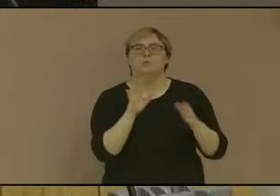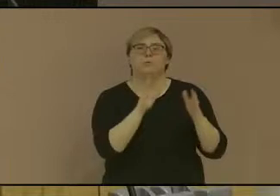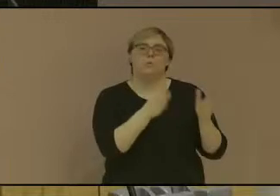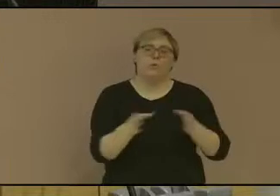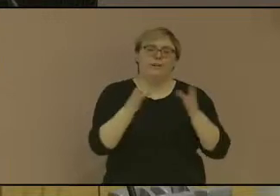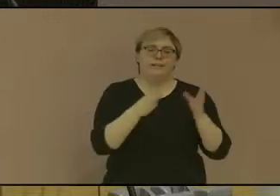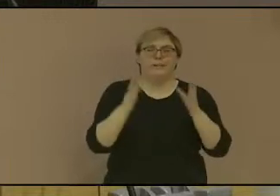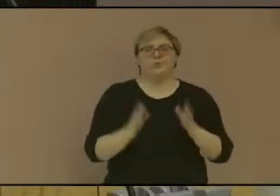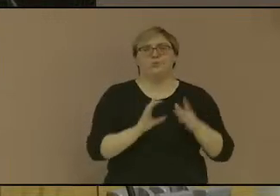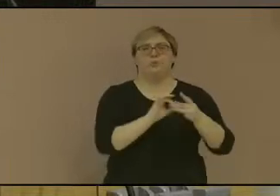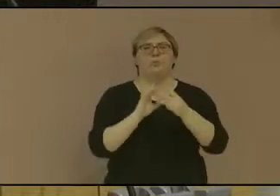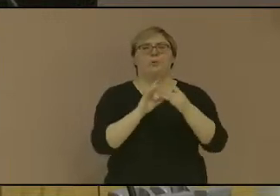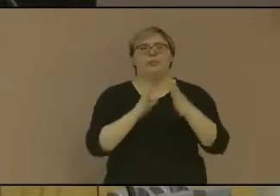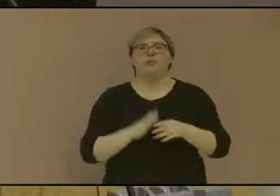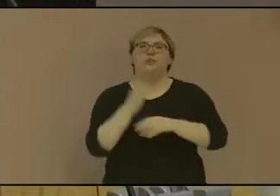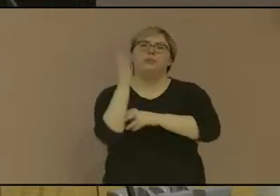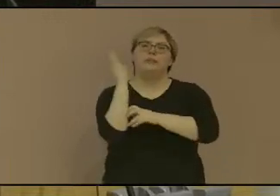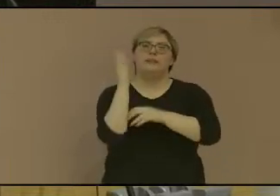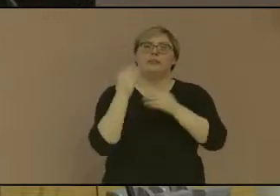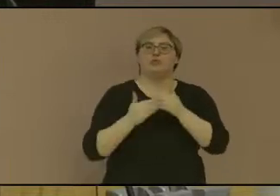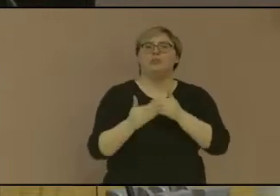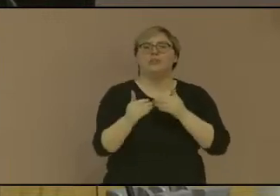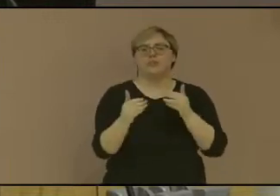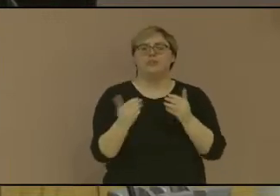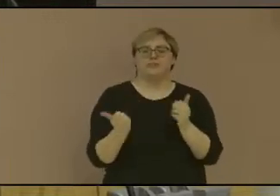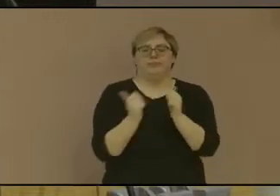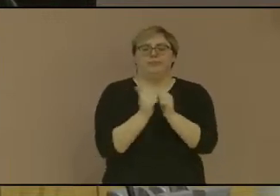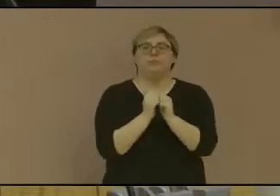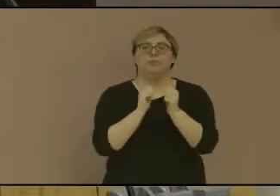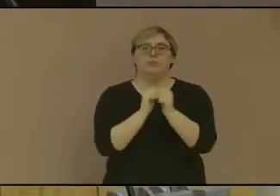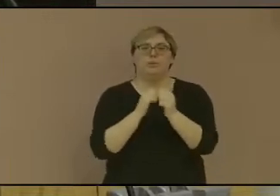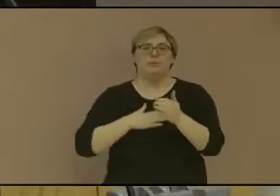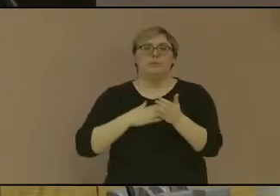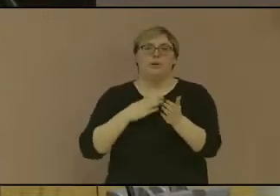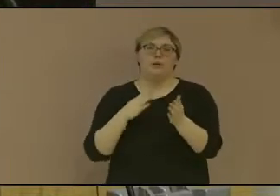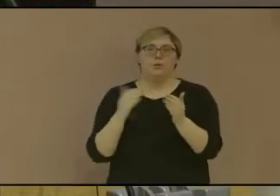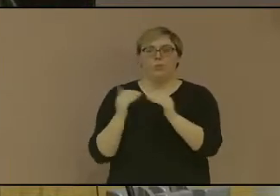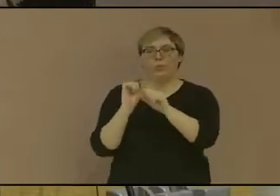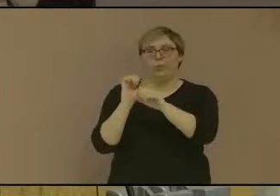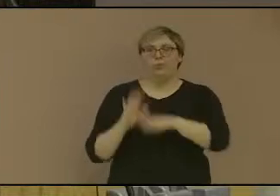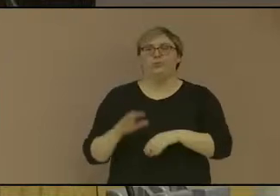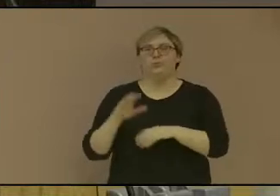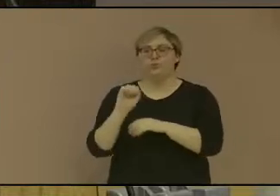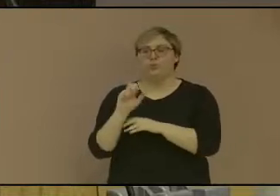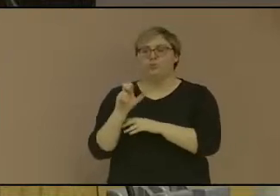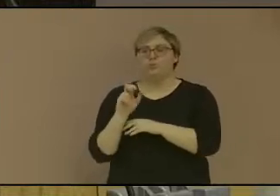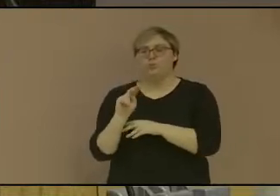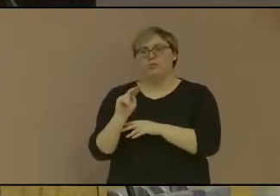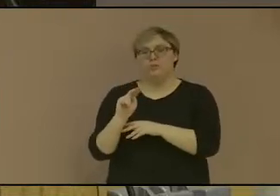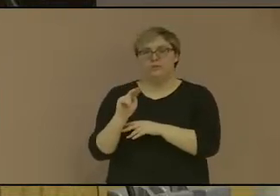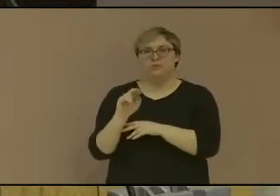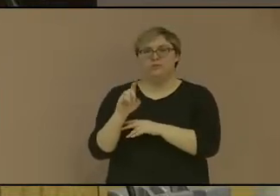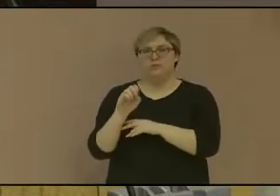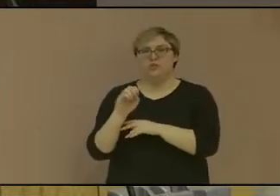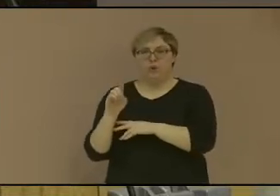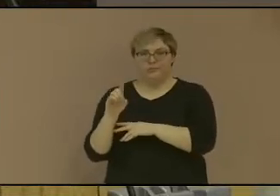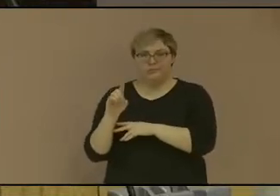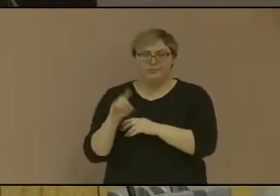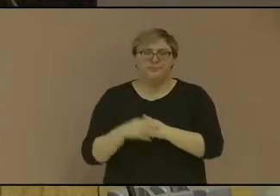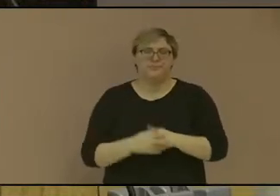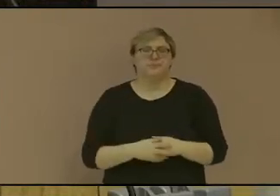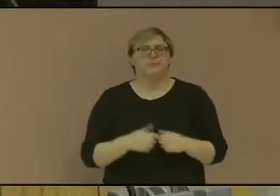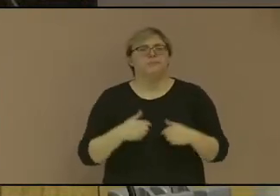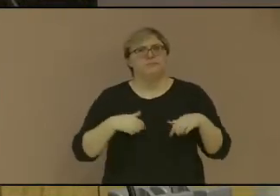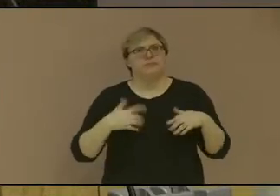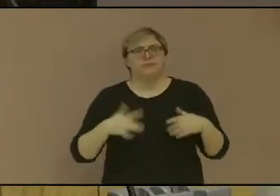the lecture series together with my colleague, Dr. Susan Dodd. And I've had this immense